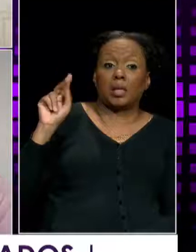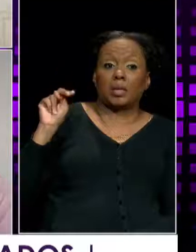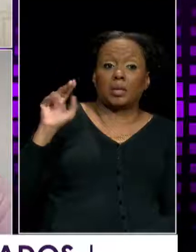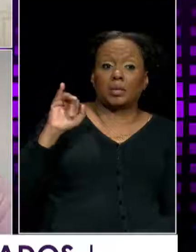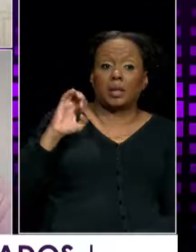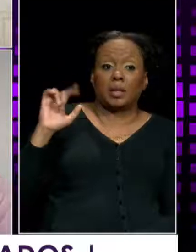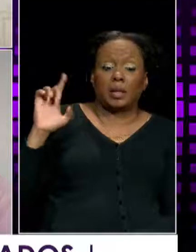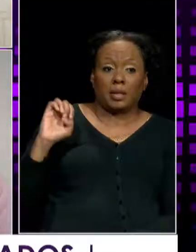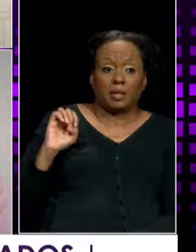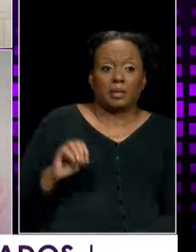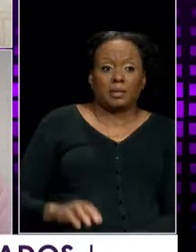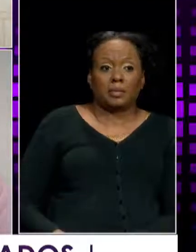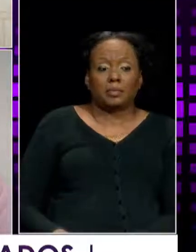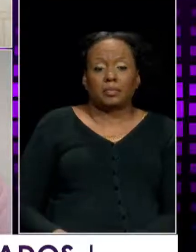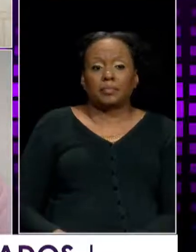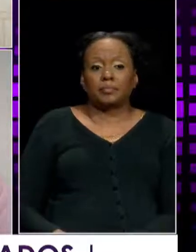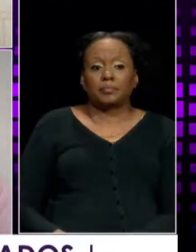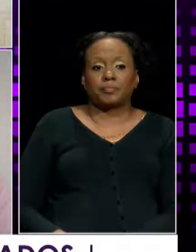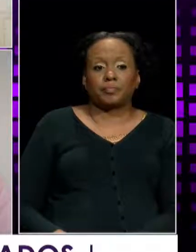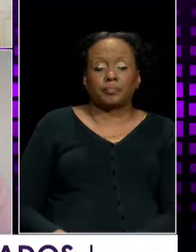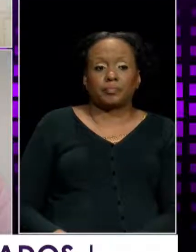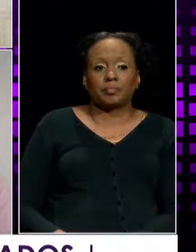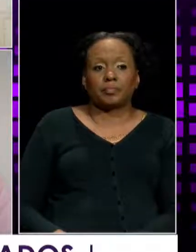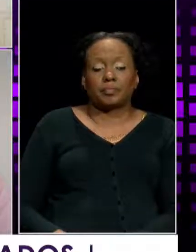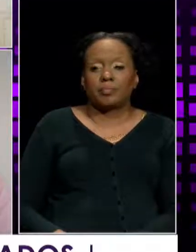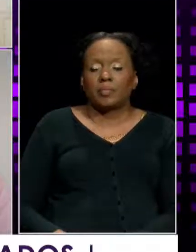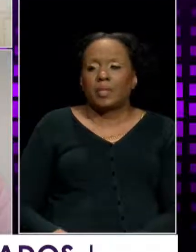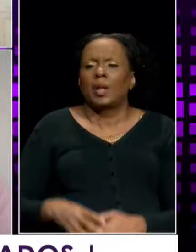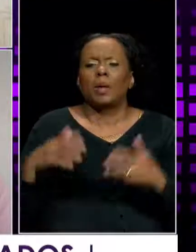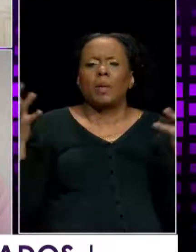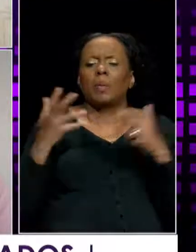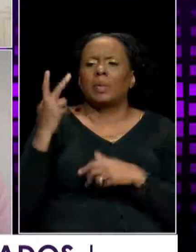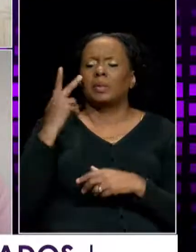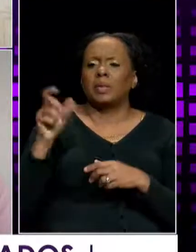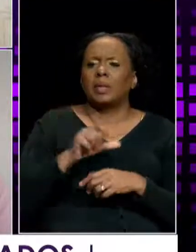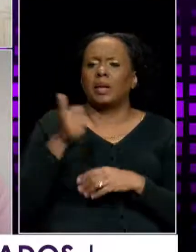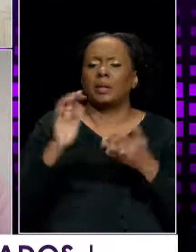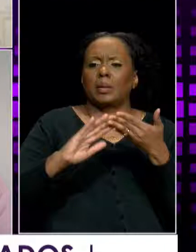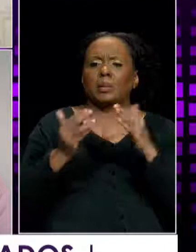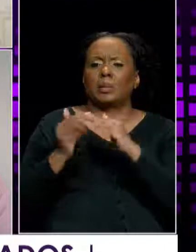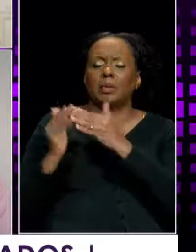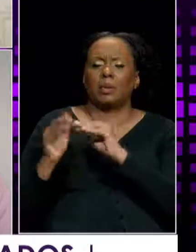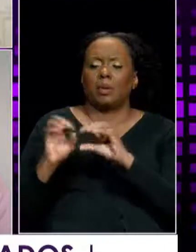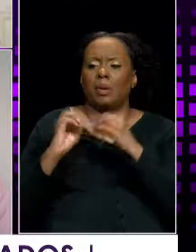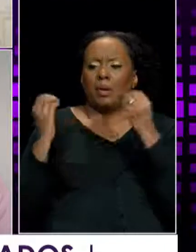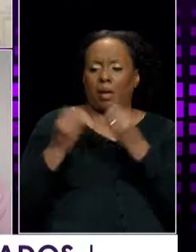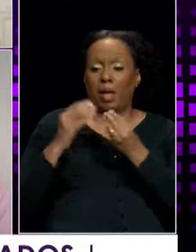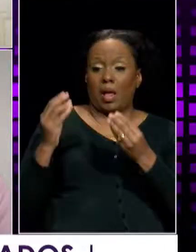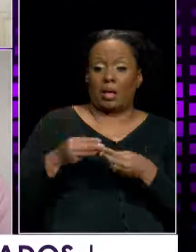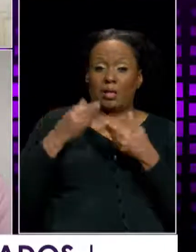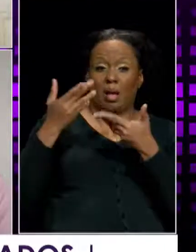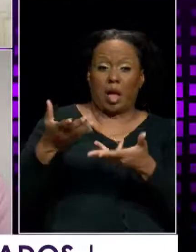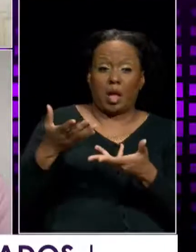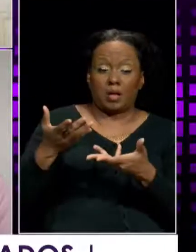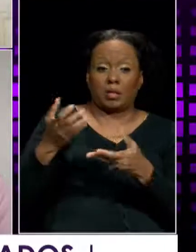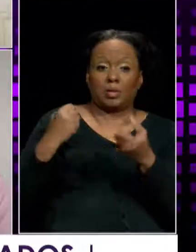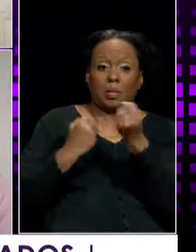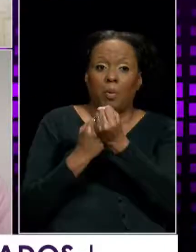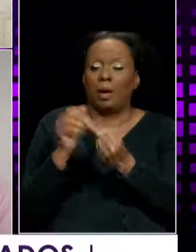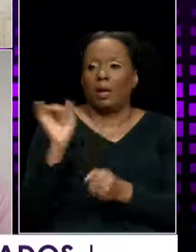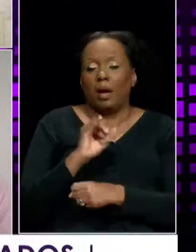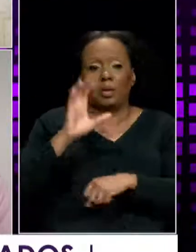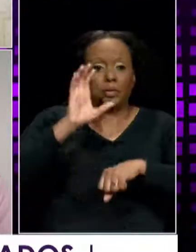on what do you see some other community organizations being able to provide in terms of support, whether it's a church